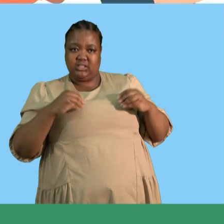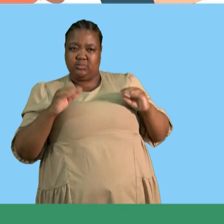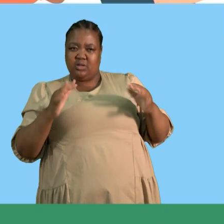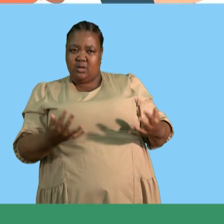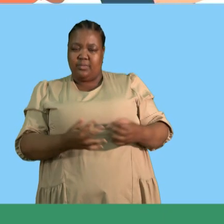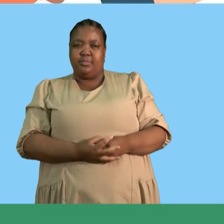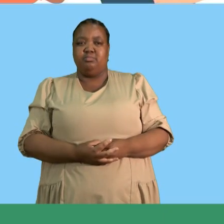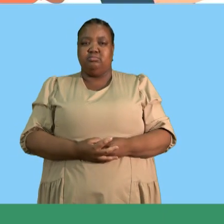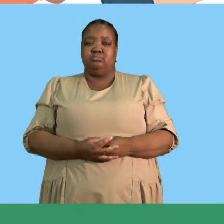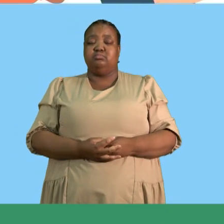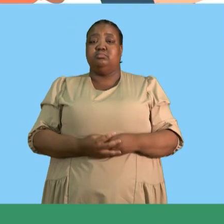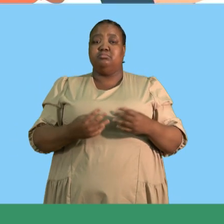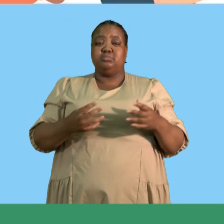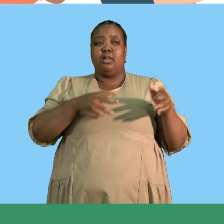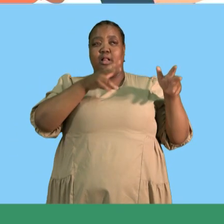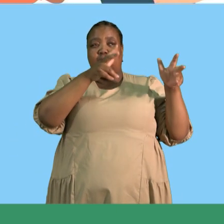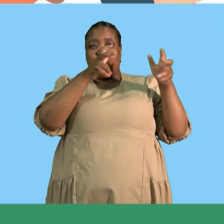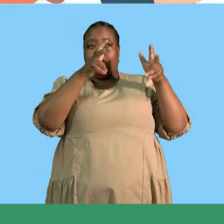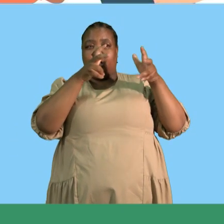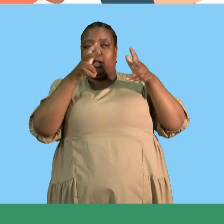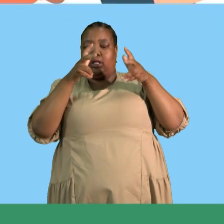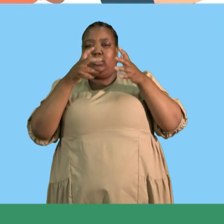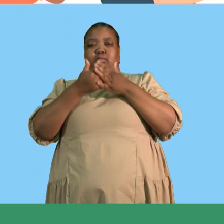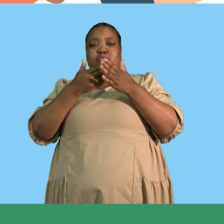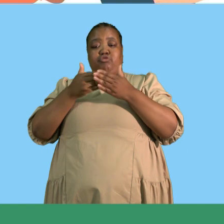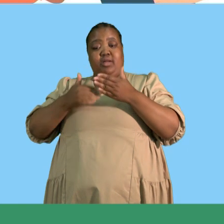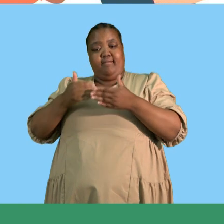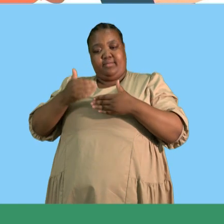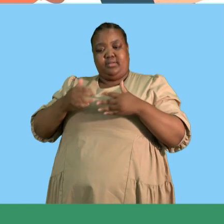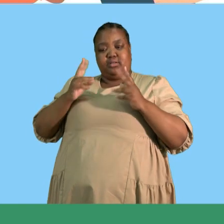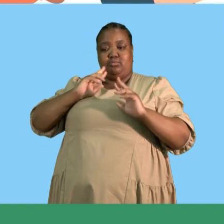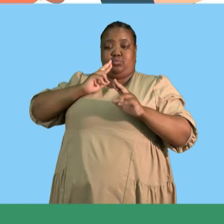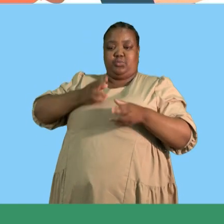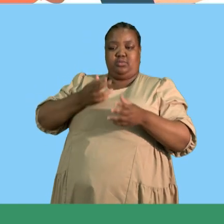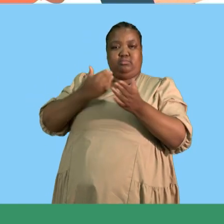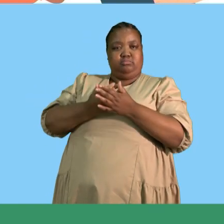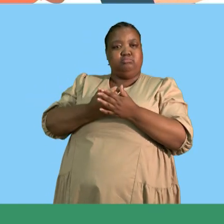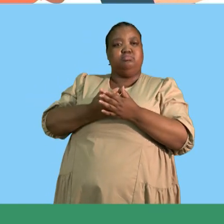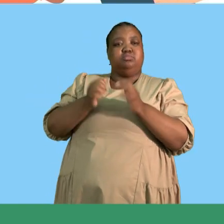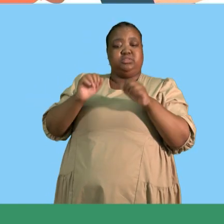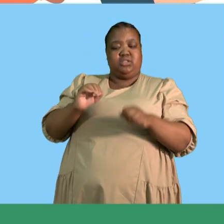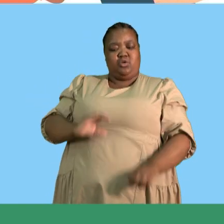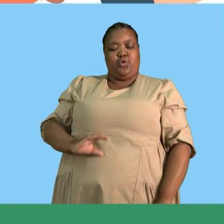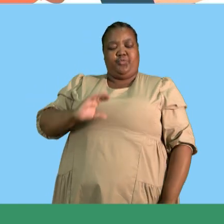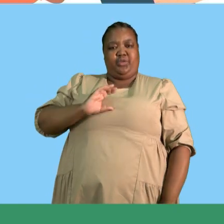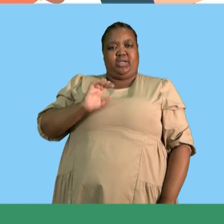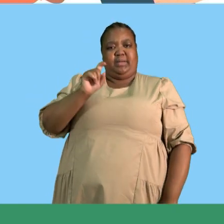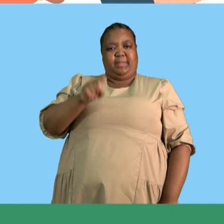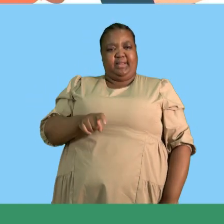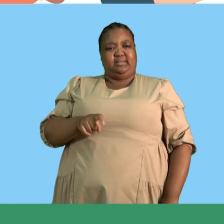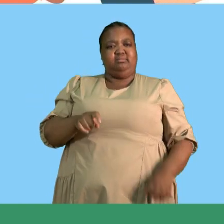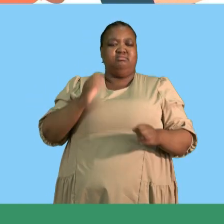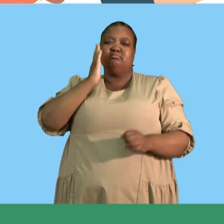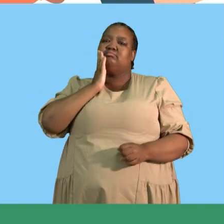first listen before you respond so that you respond well. Also be polite and confident.